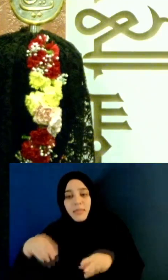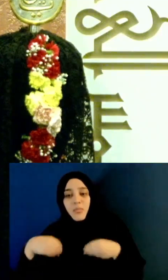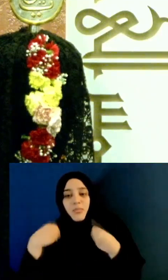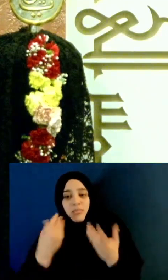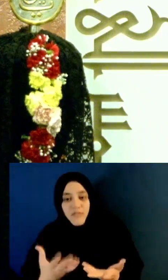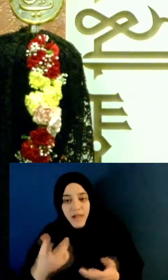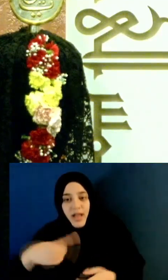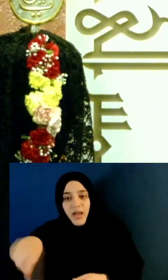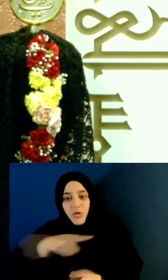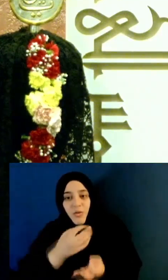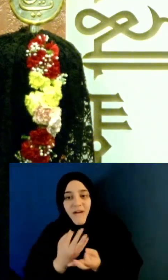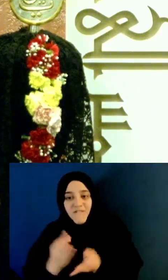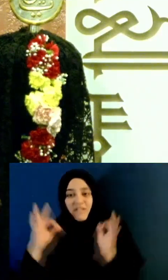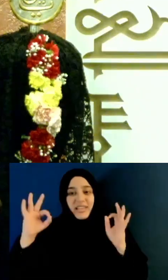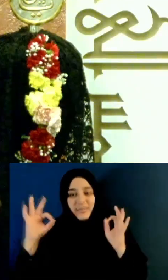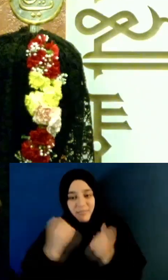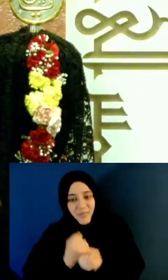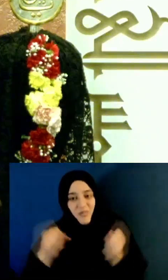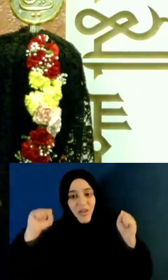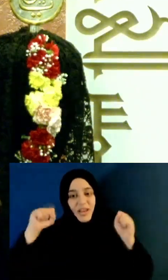faith.